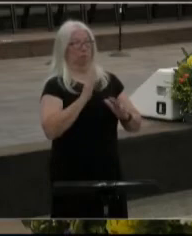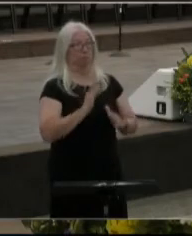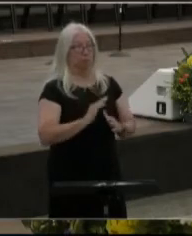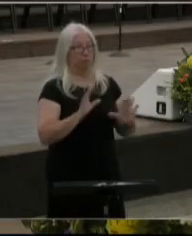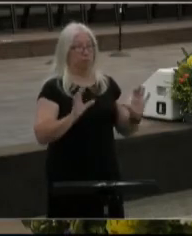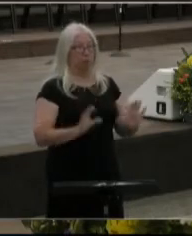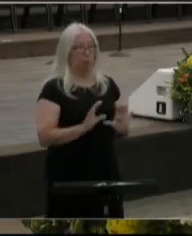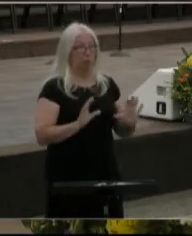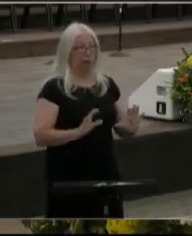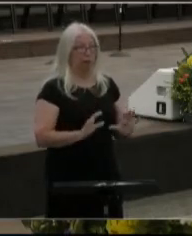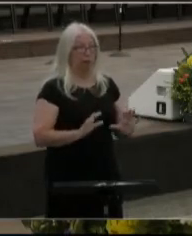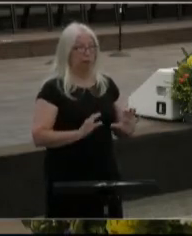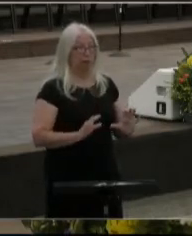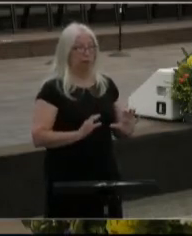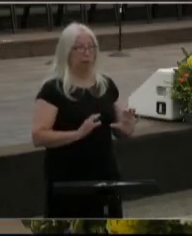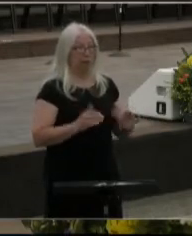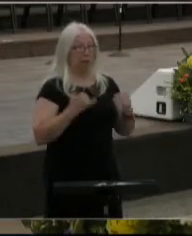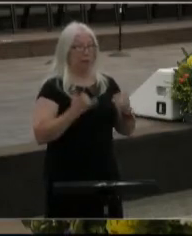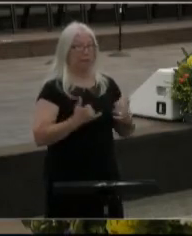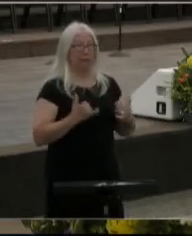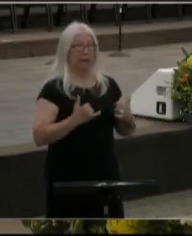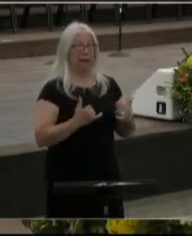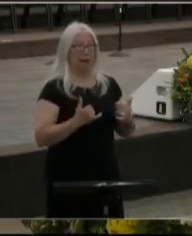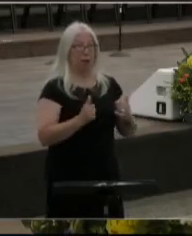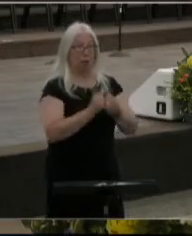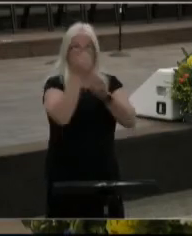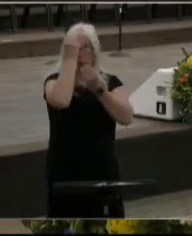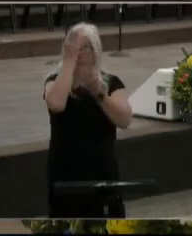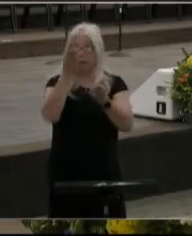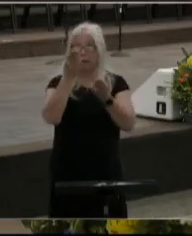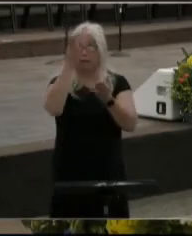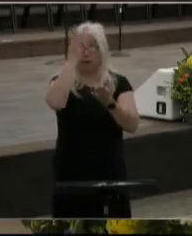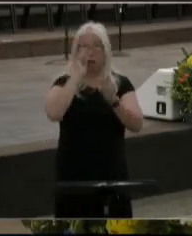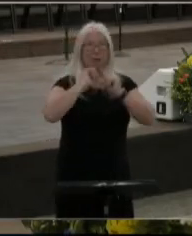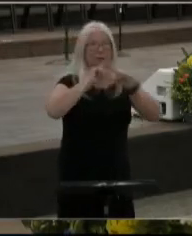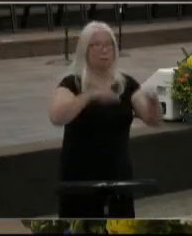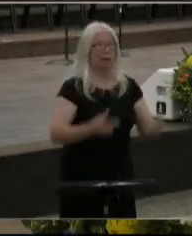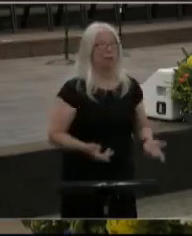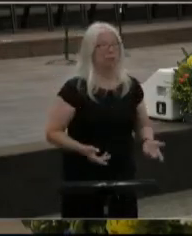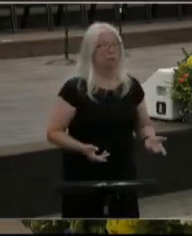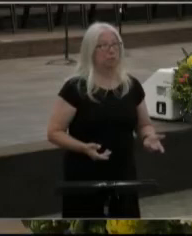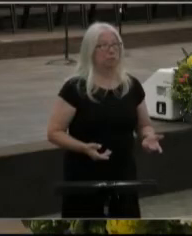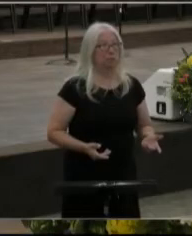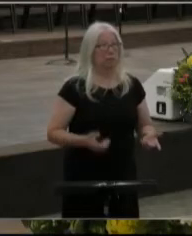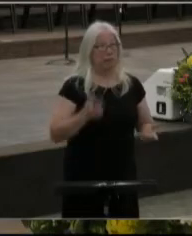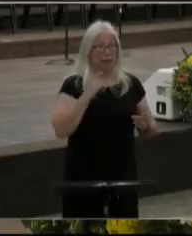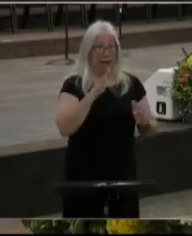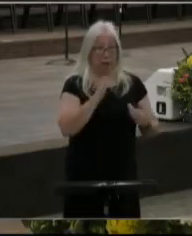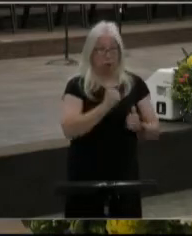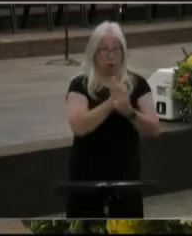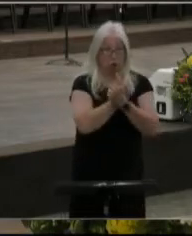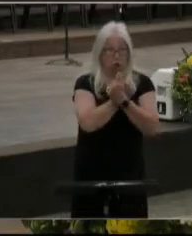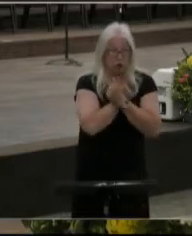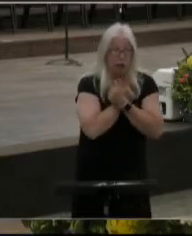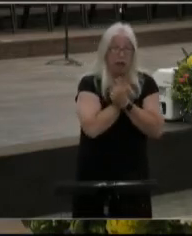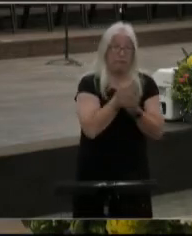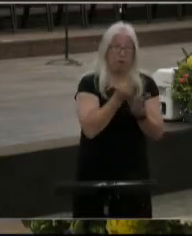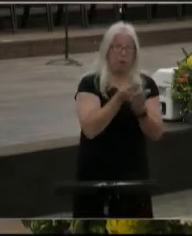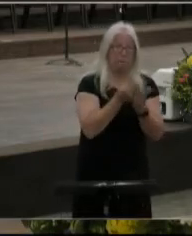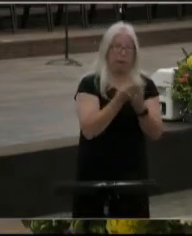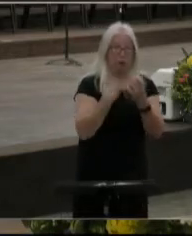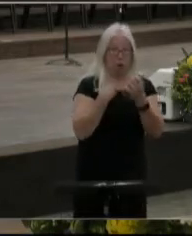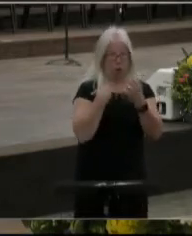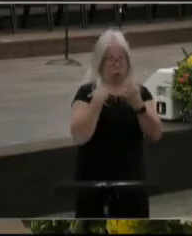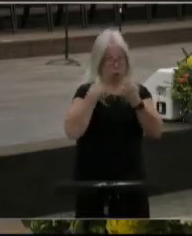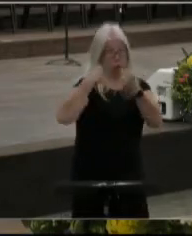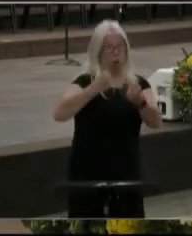from doing now in obedience to God's command? Is your love of money